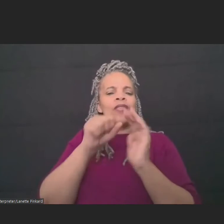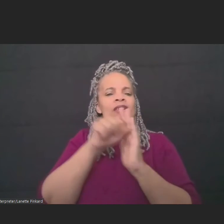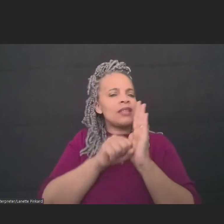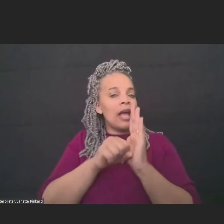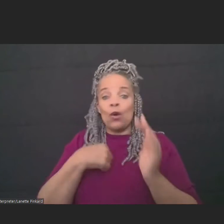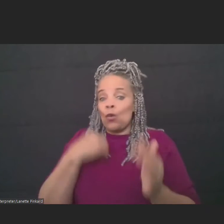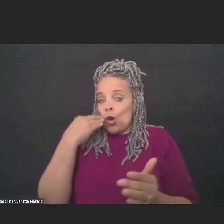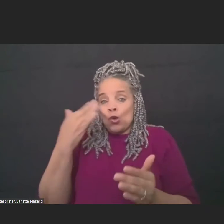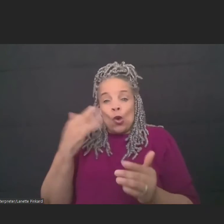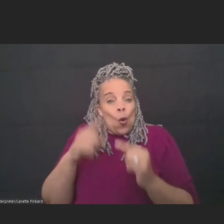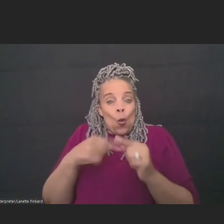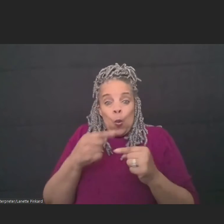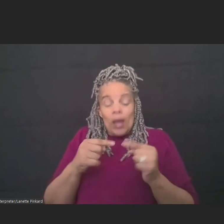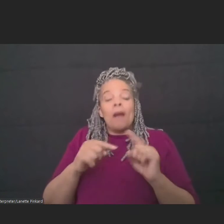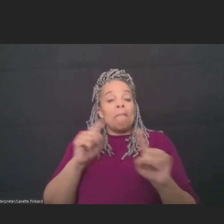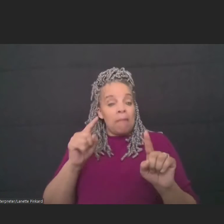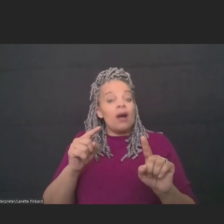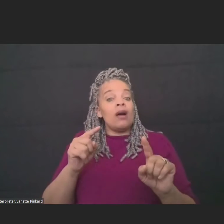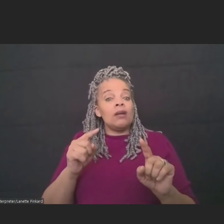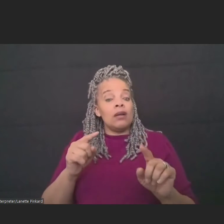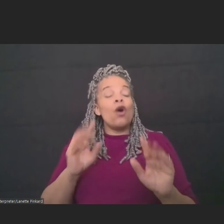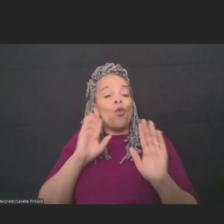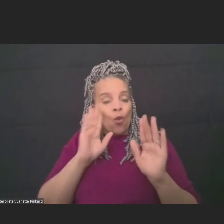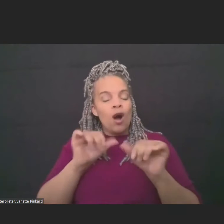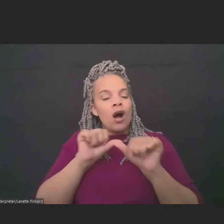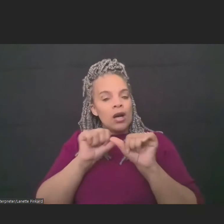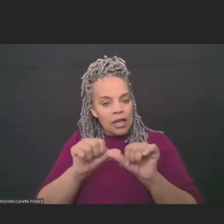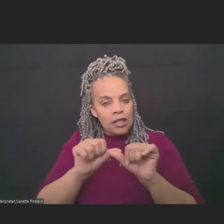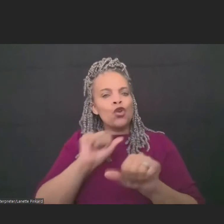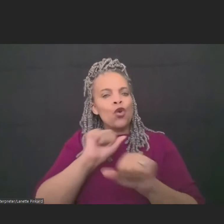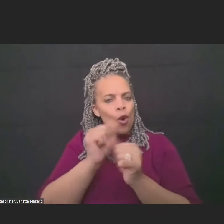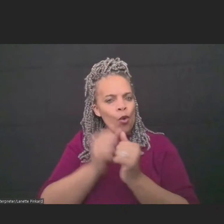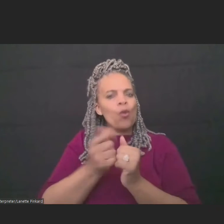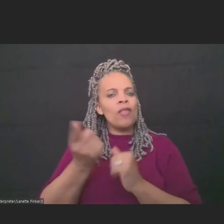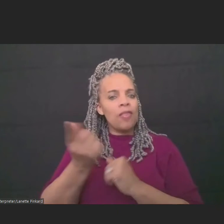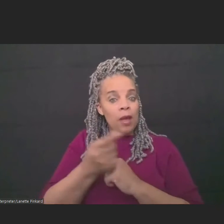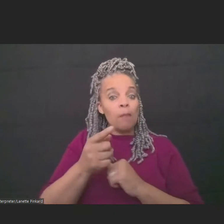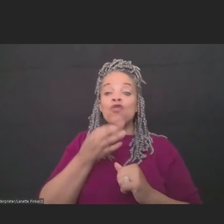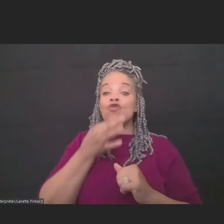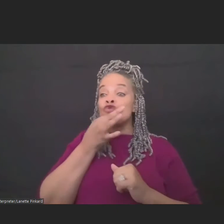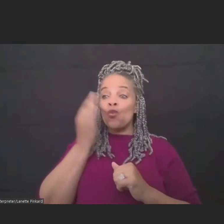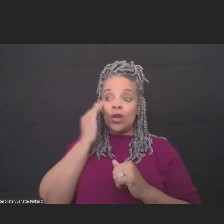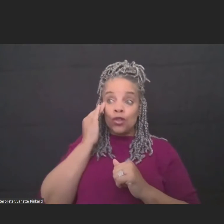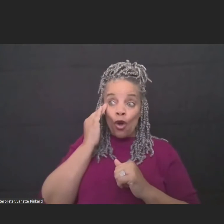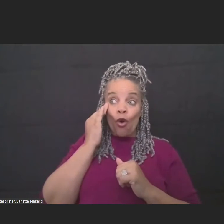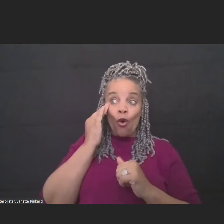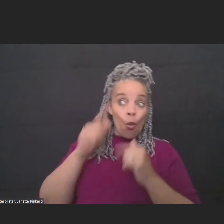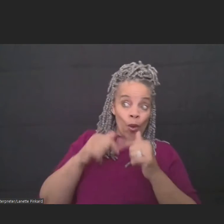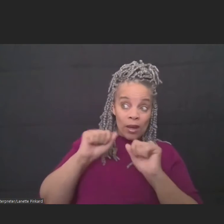that is today, but we'll continue to work with them, and as soon as we know, we'll communicate that to you.